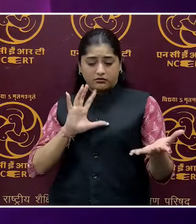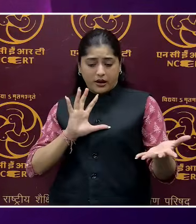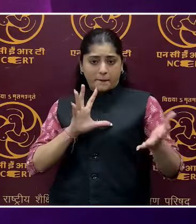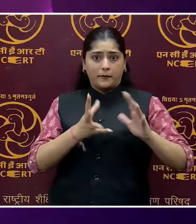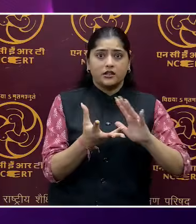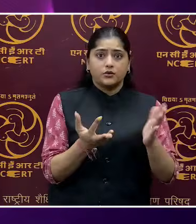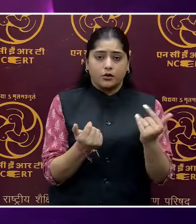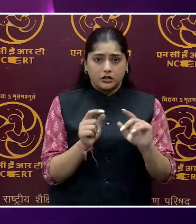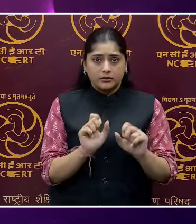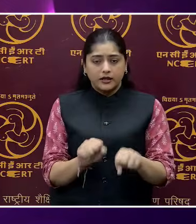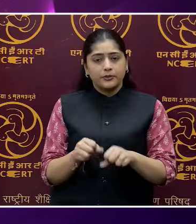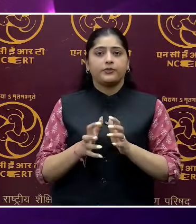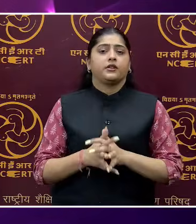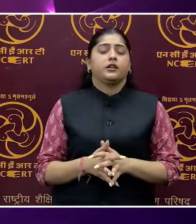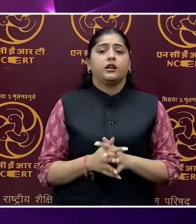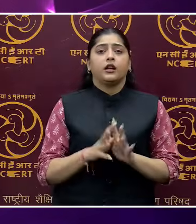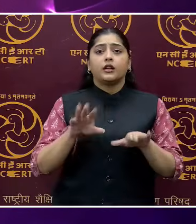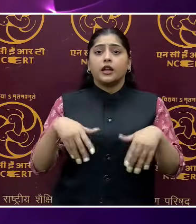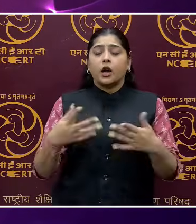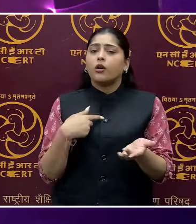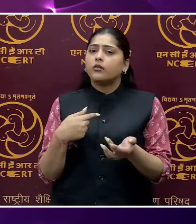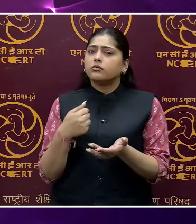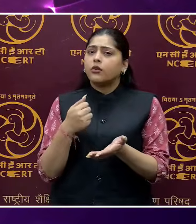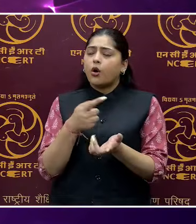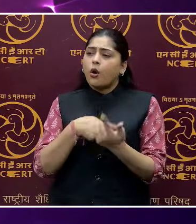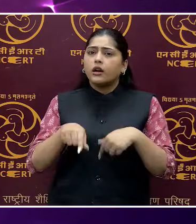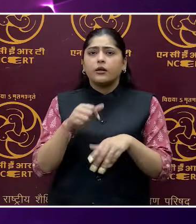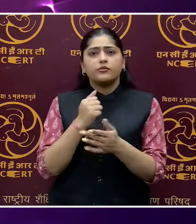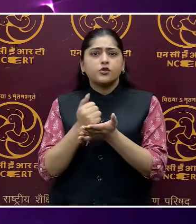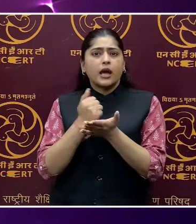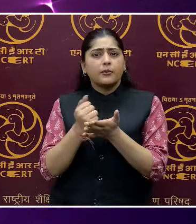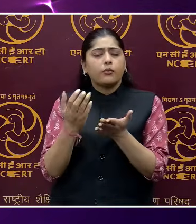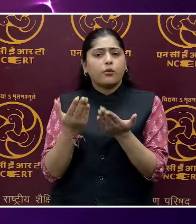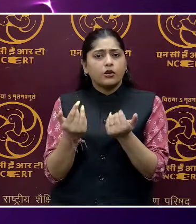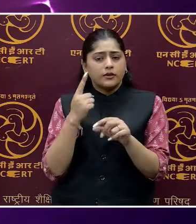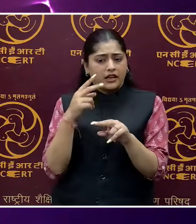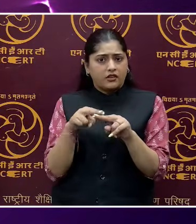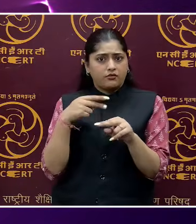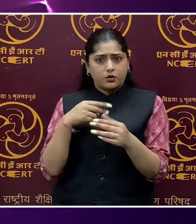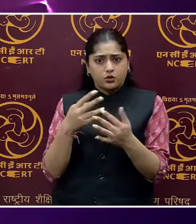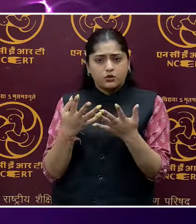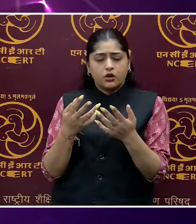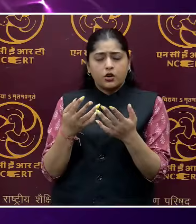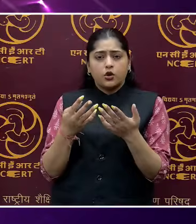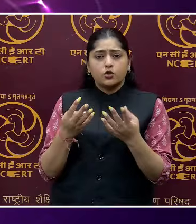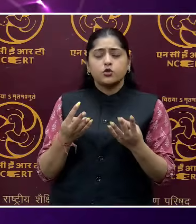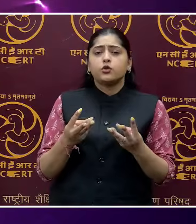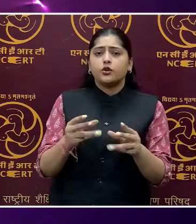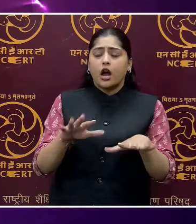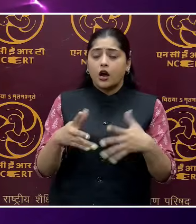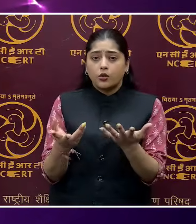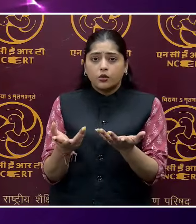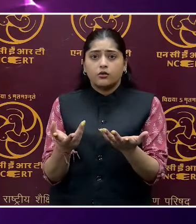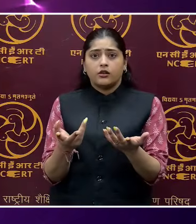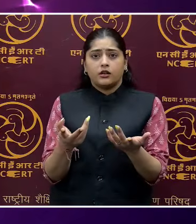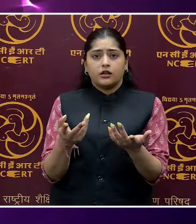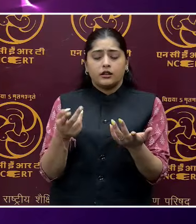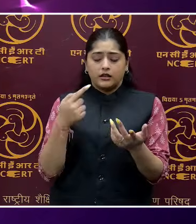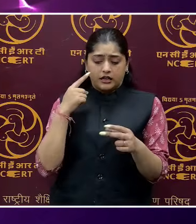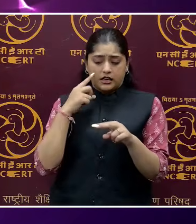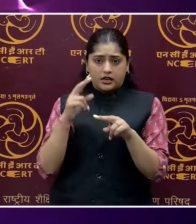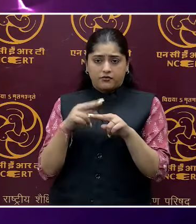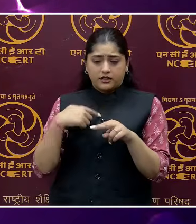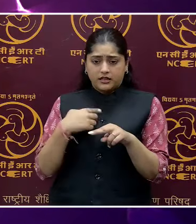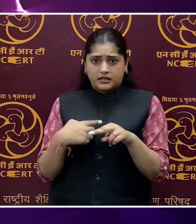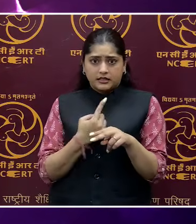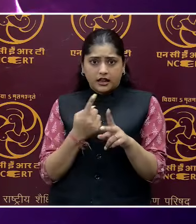So, we can also retry them, or we can see the solution if we want to see. So, this is how we can self-evaluate ourselves.